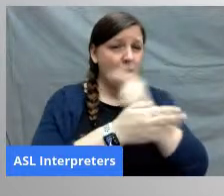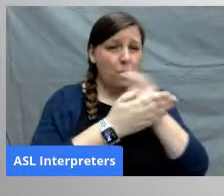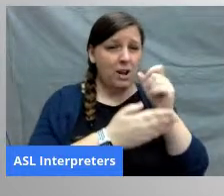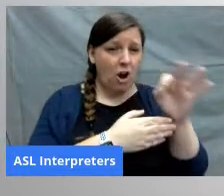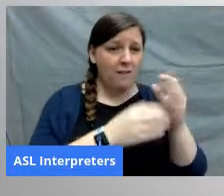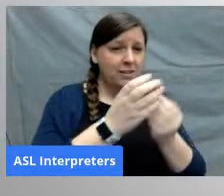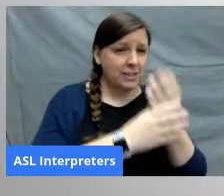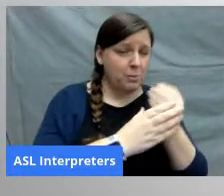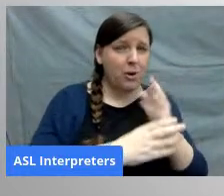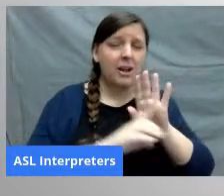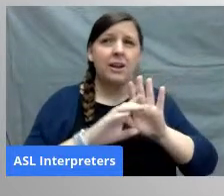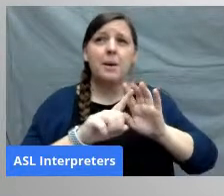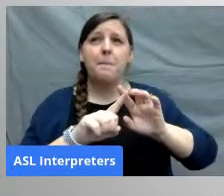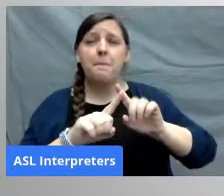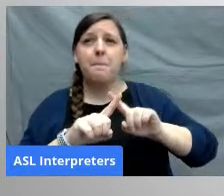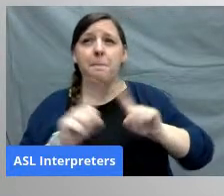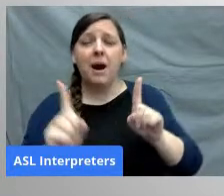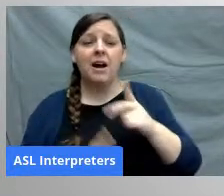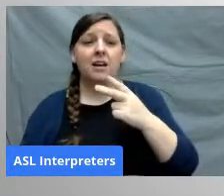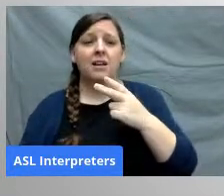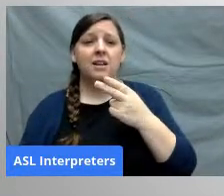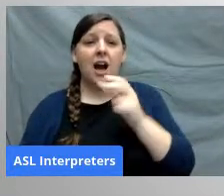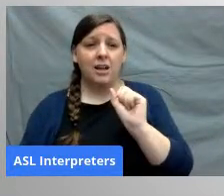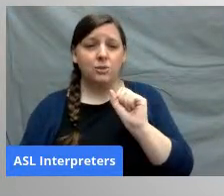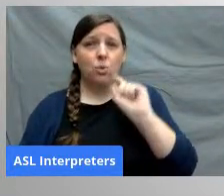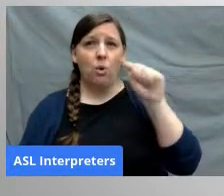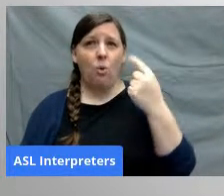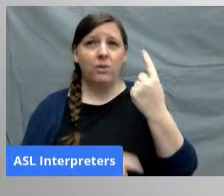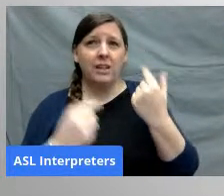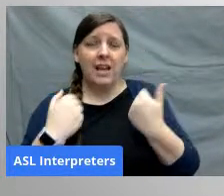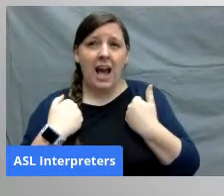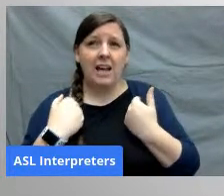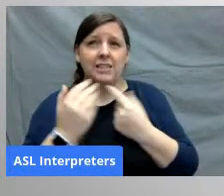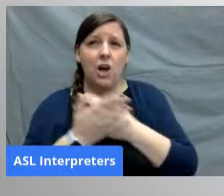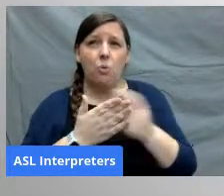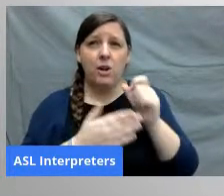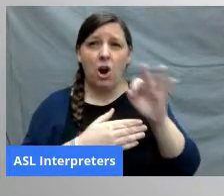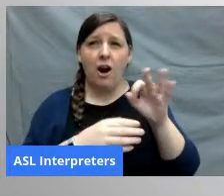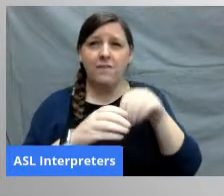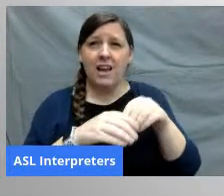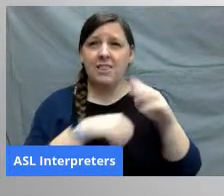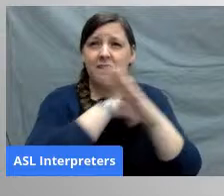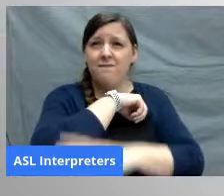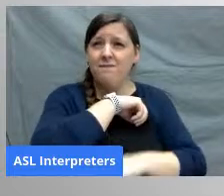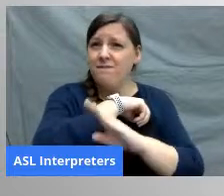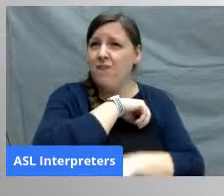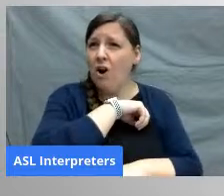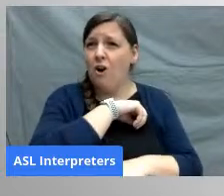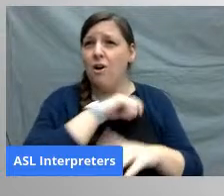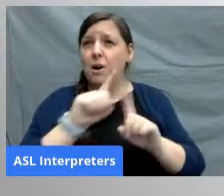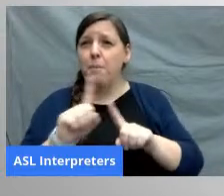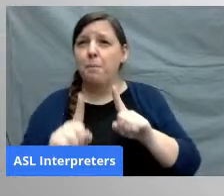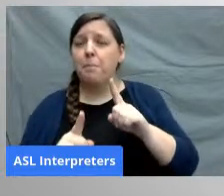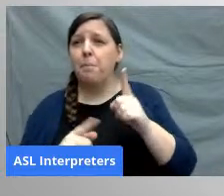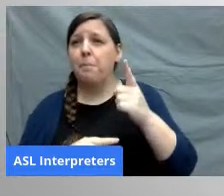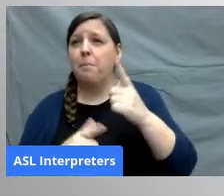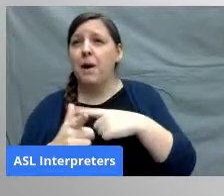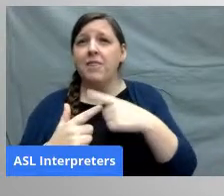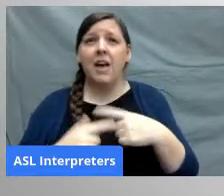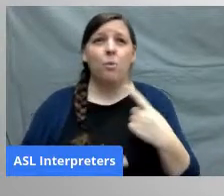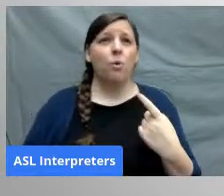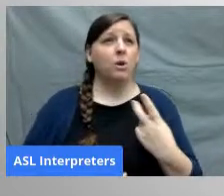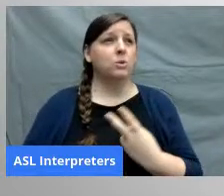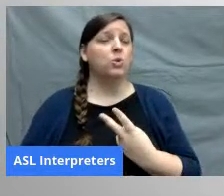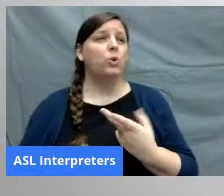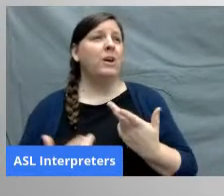fall, but they're doing 1 or 2, does that change the number of days